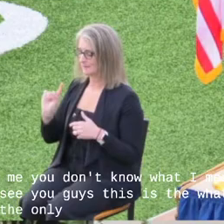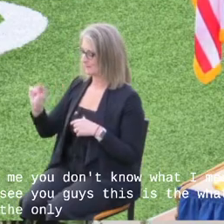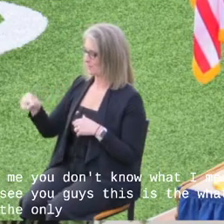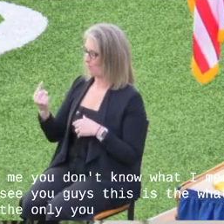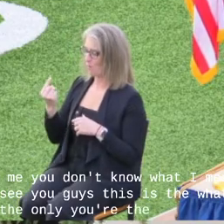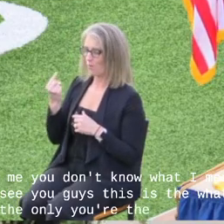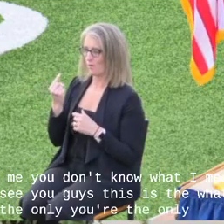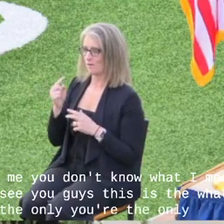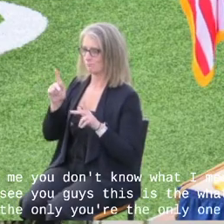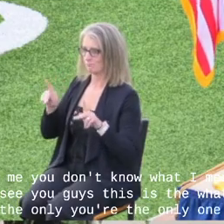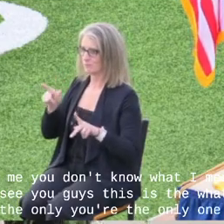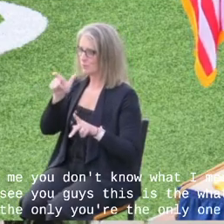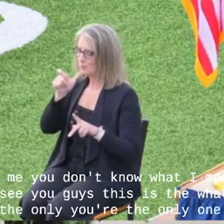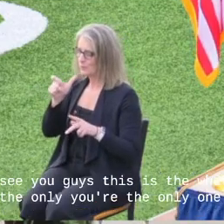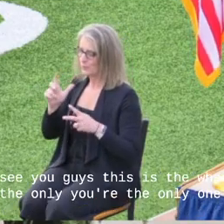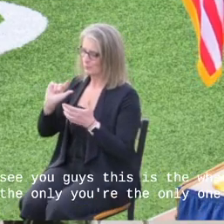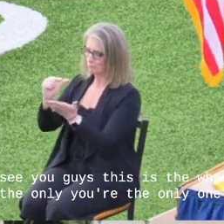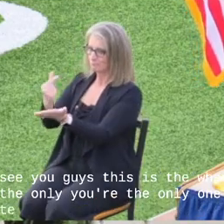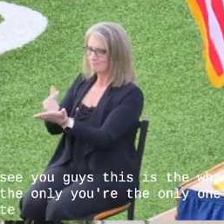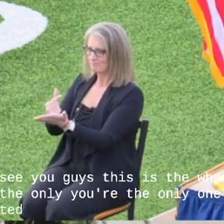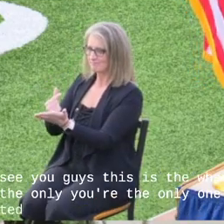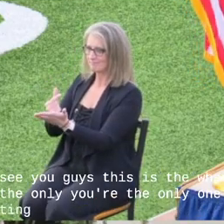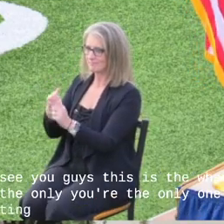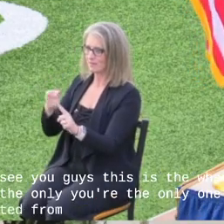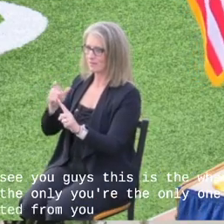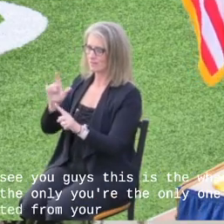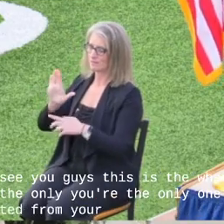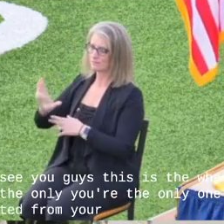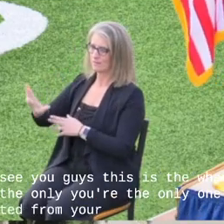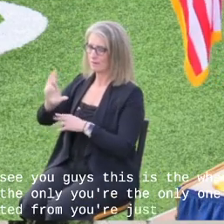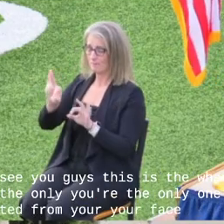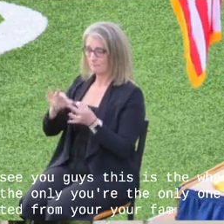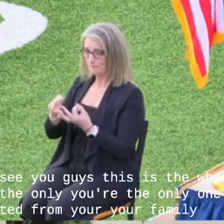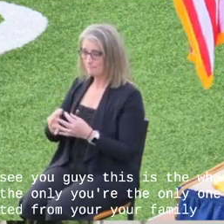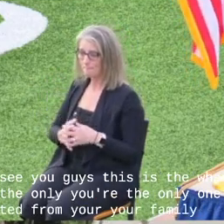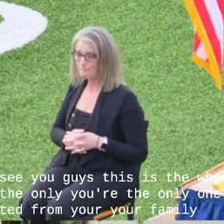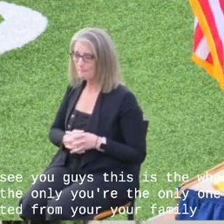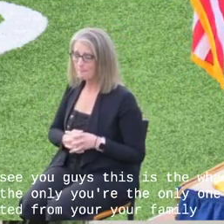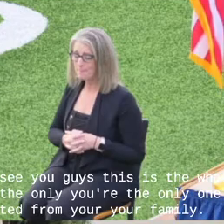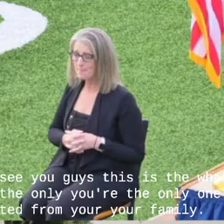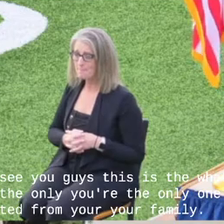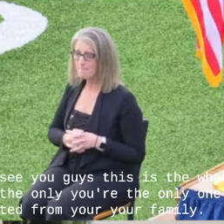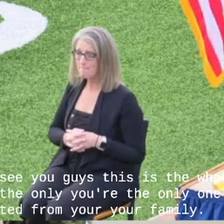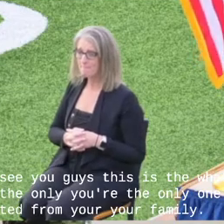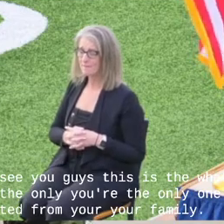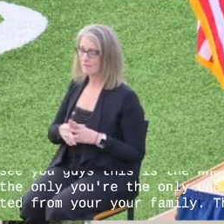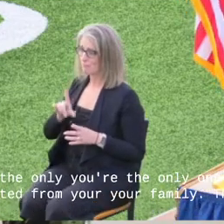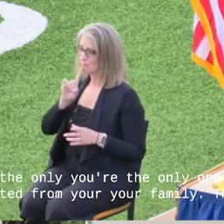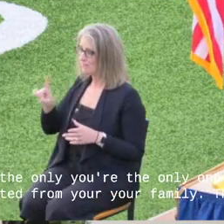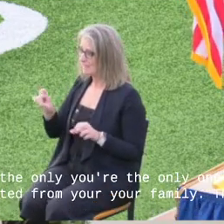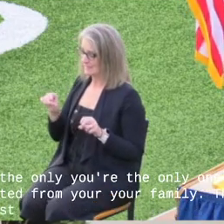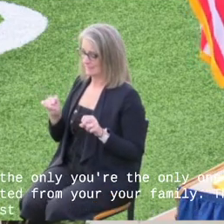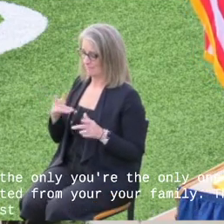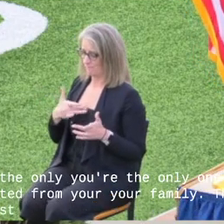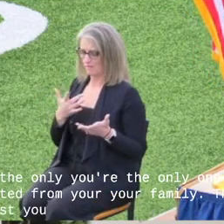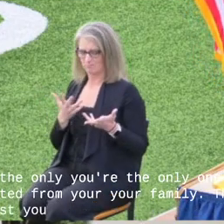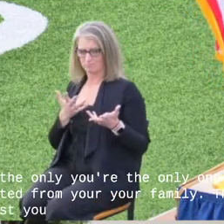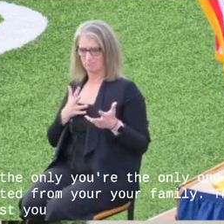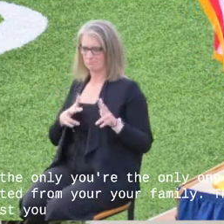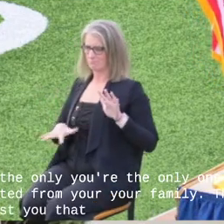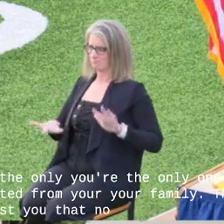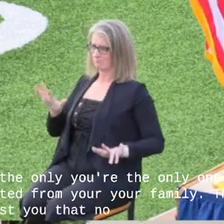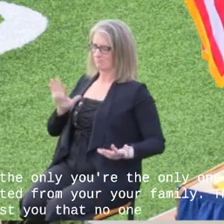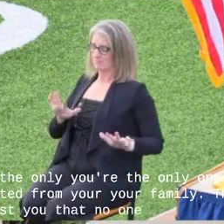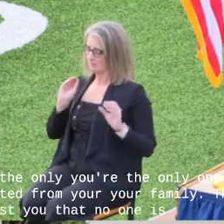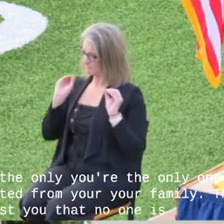the only, you're the only one that probably graduated from your family. The odds were against you, that